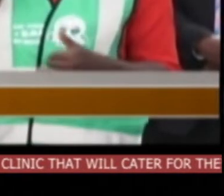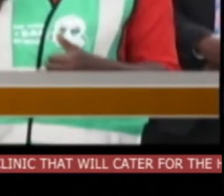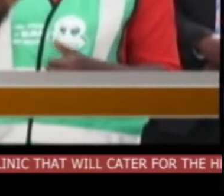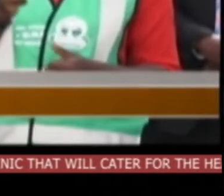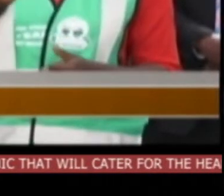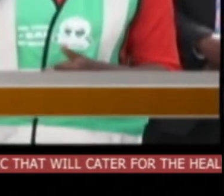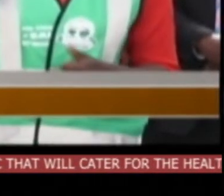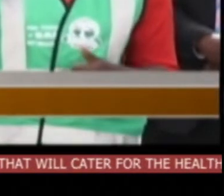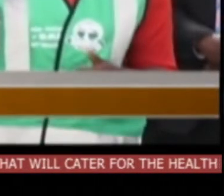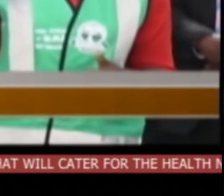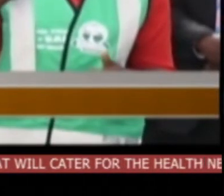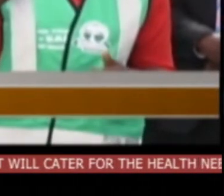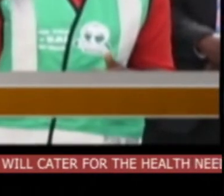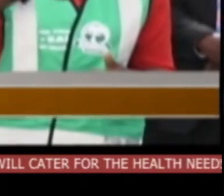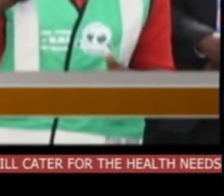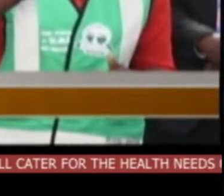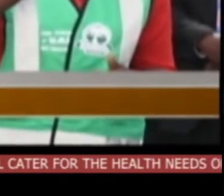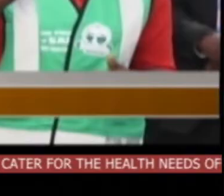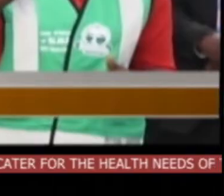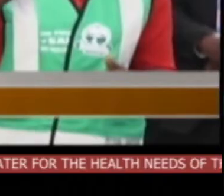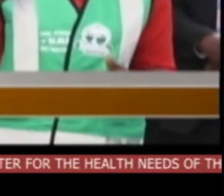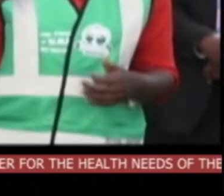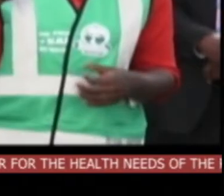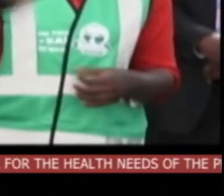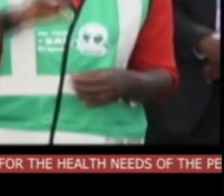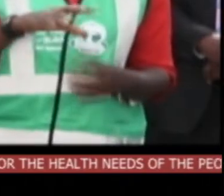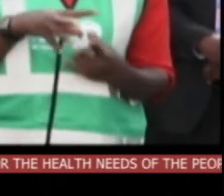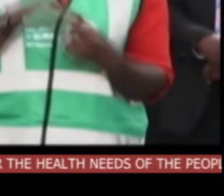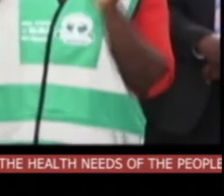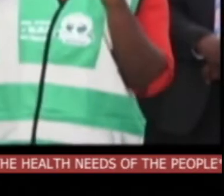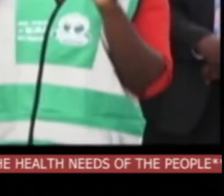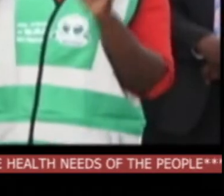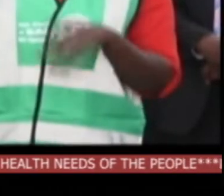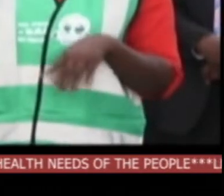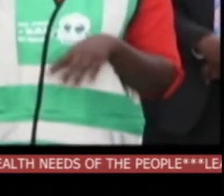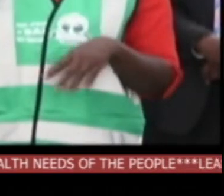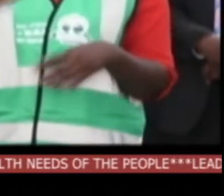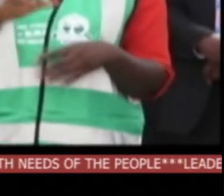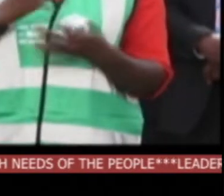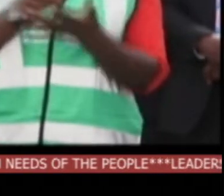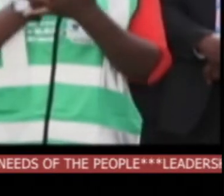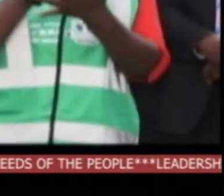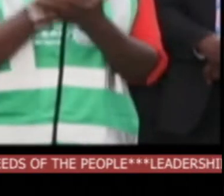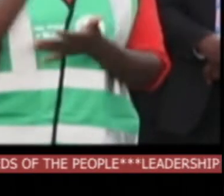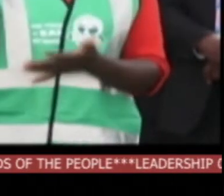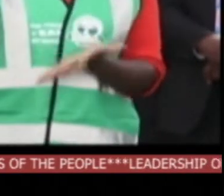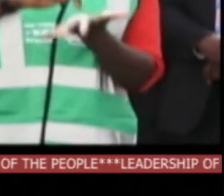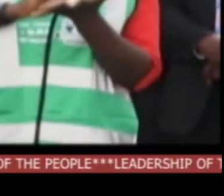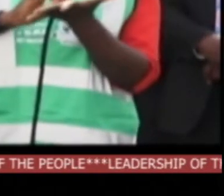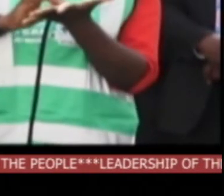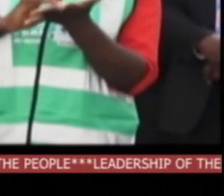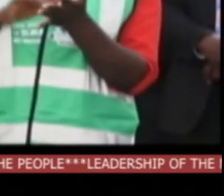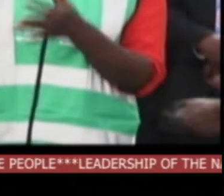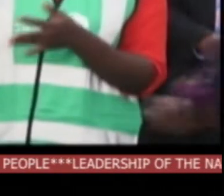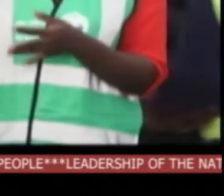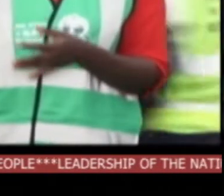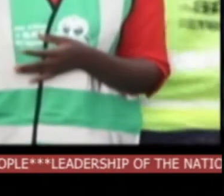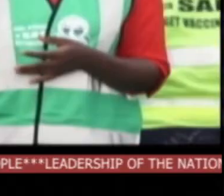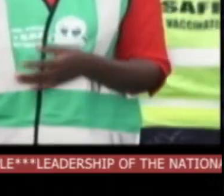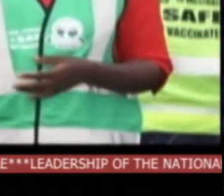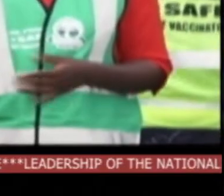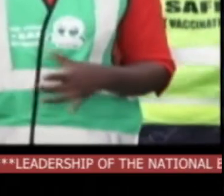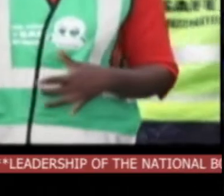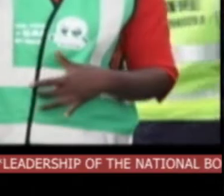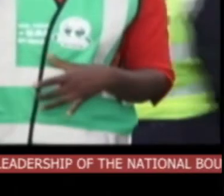eligible except they have been medically certified as vulnerable due to one underlying ailment or the